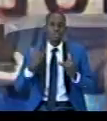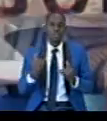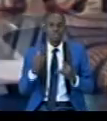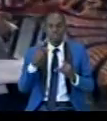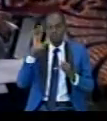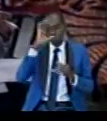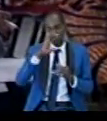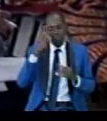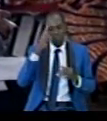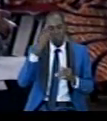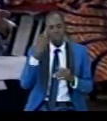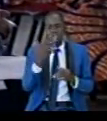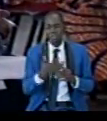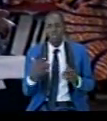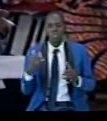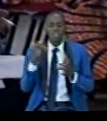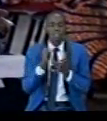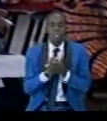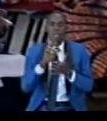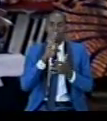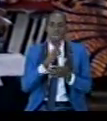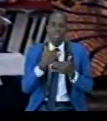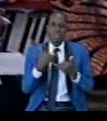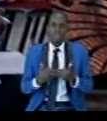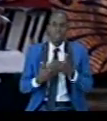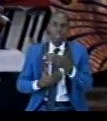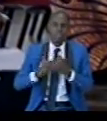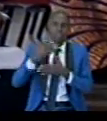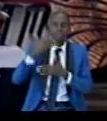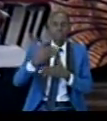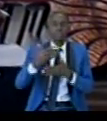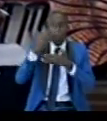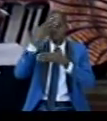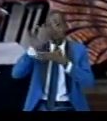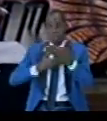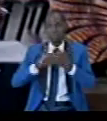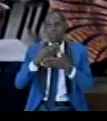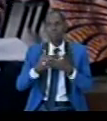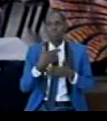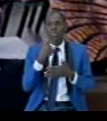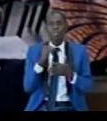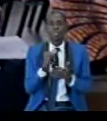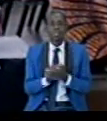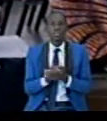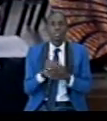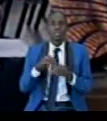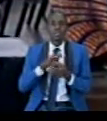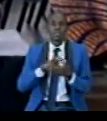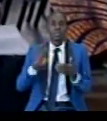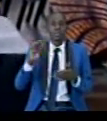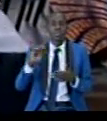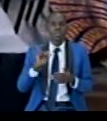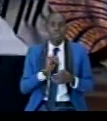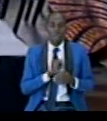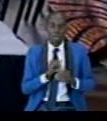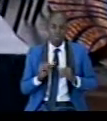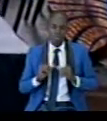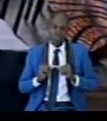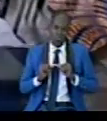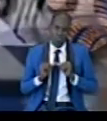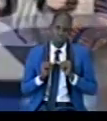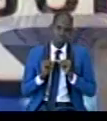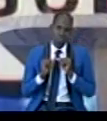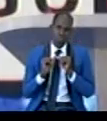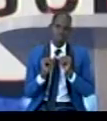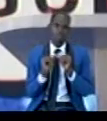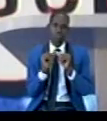those things which are before. Look at verse 14. It says, I press toward the mark of the prize